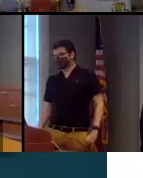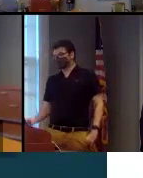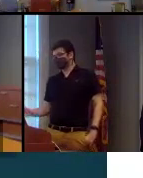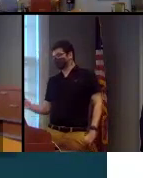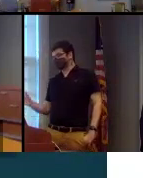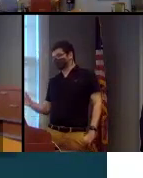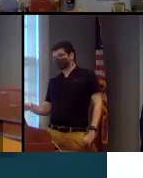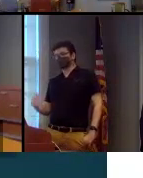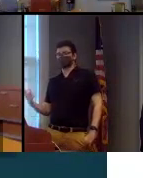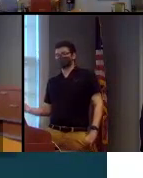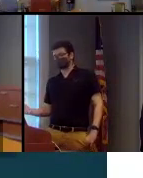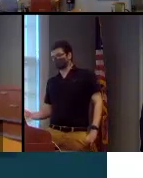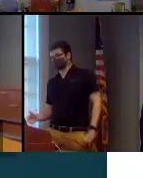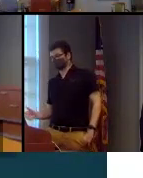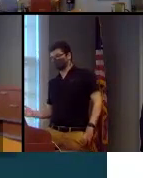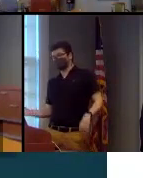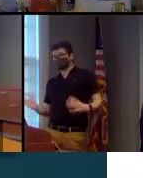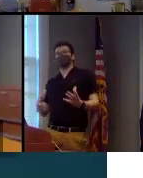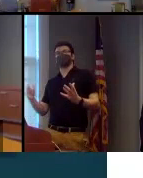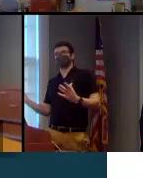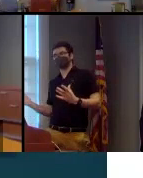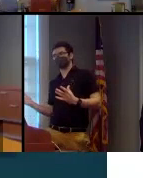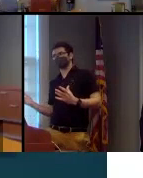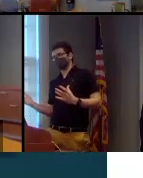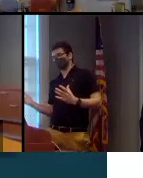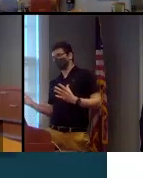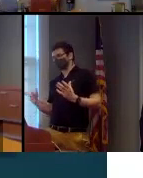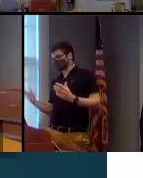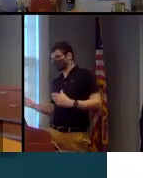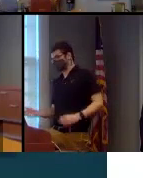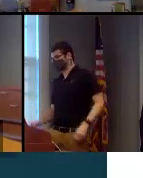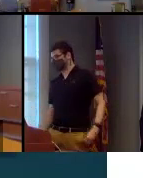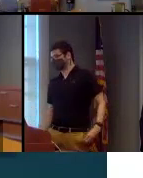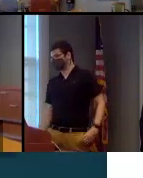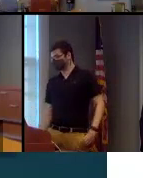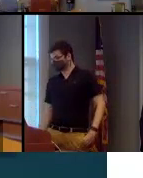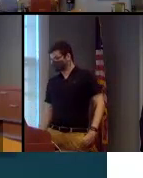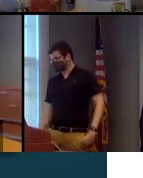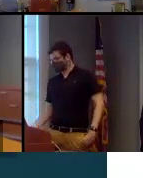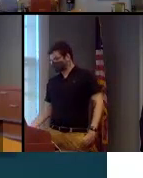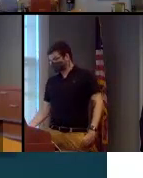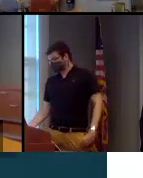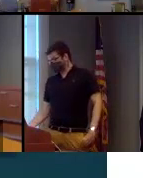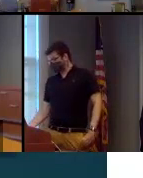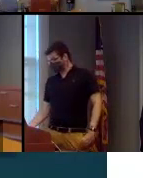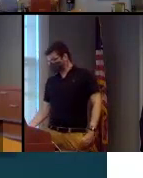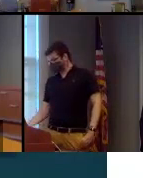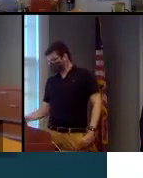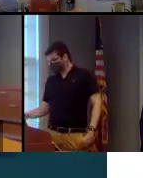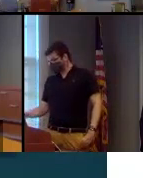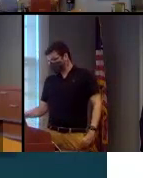to be spatially approximate to prior acts of both destruction and fatalities.